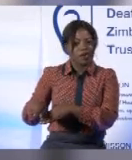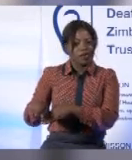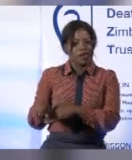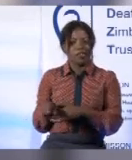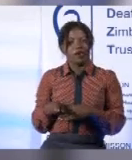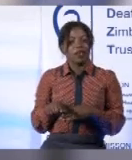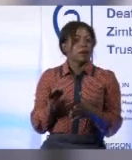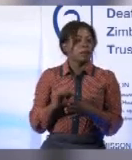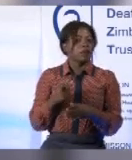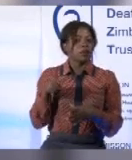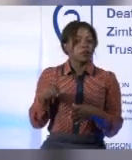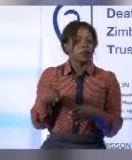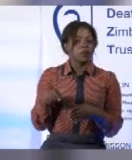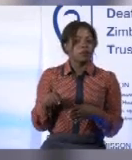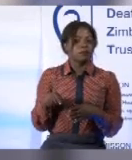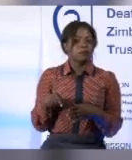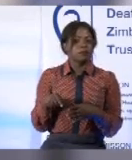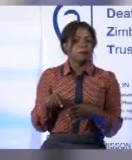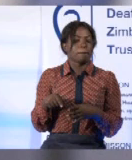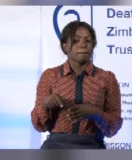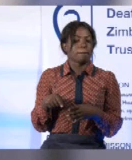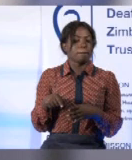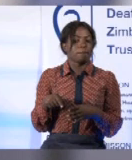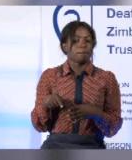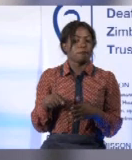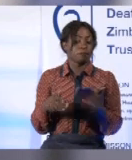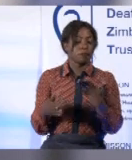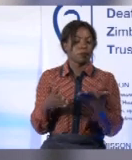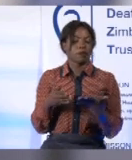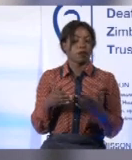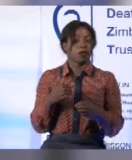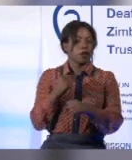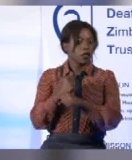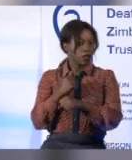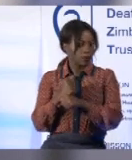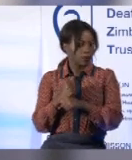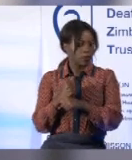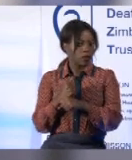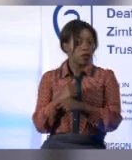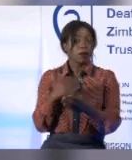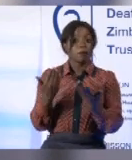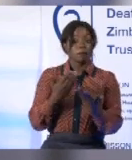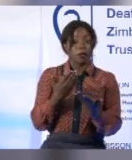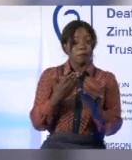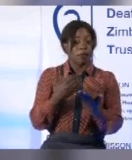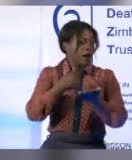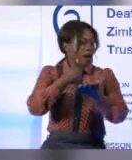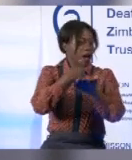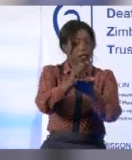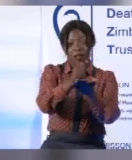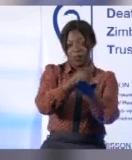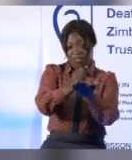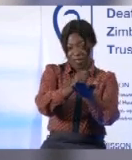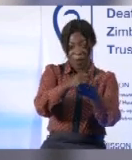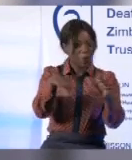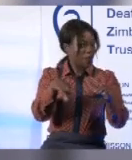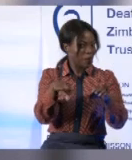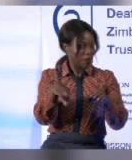because right now when I look, let me put an example, an accountant or a scientist, I don't think